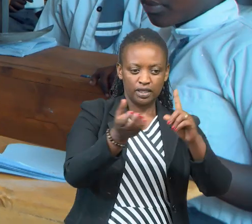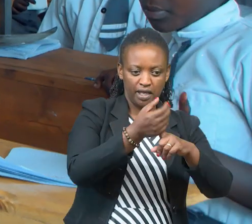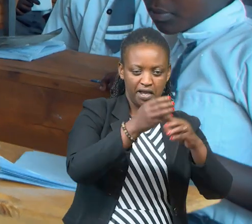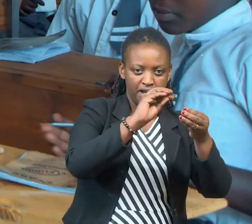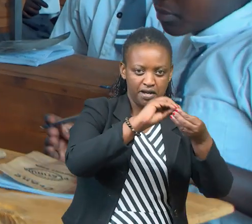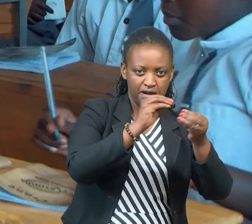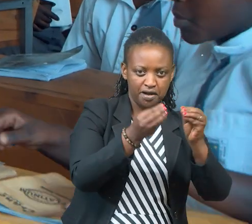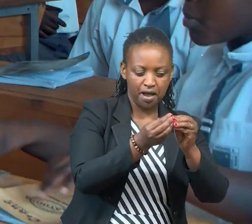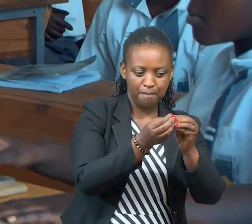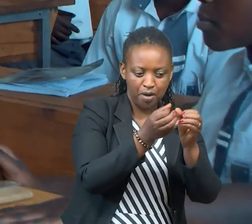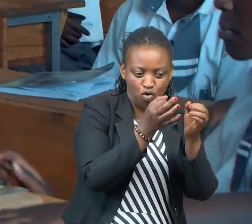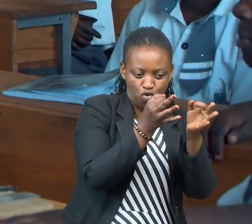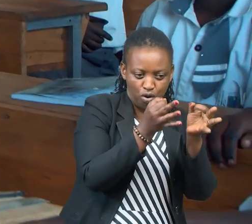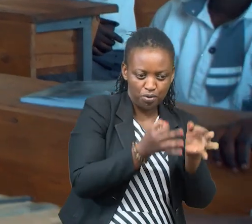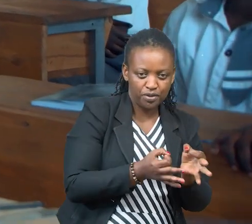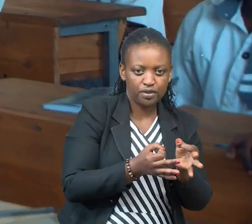We take